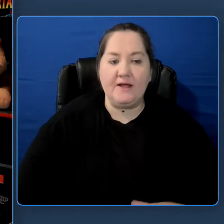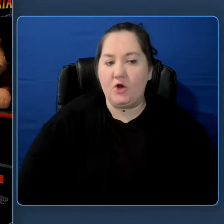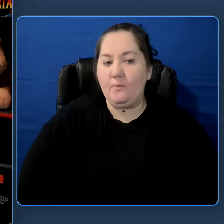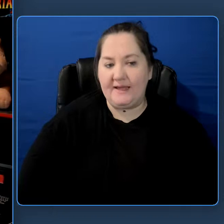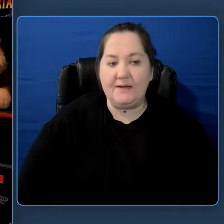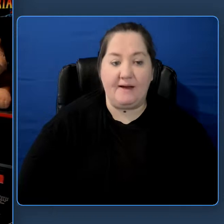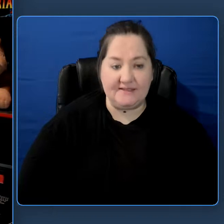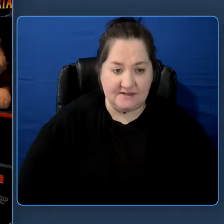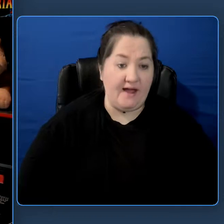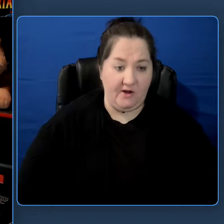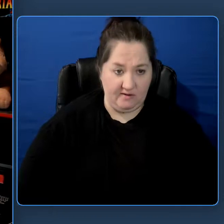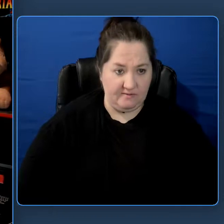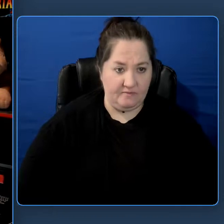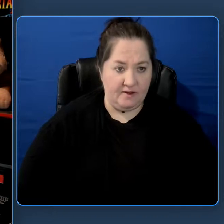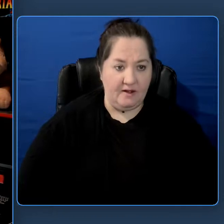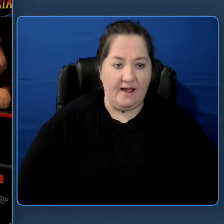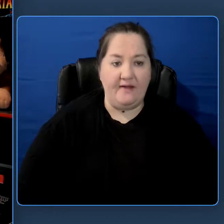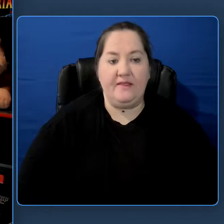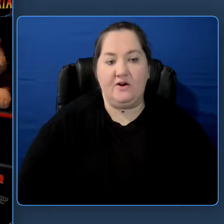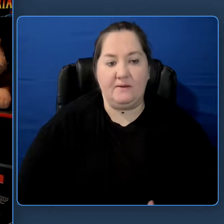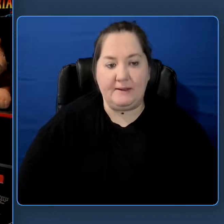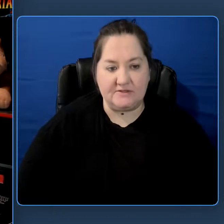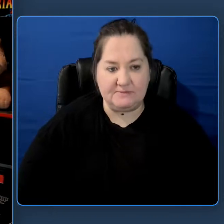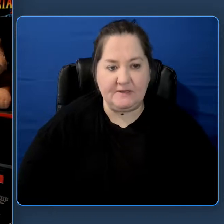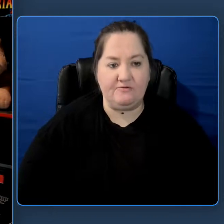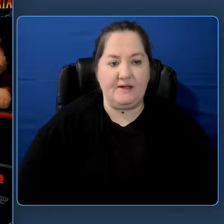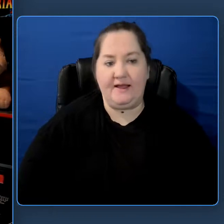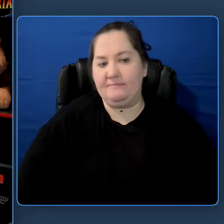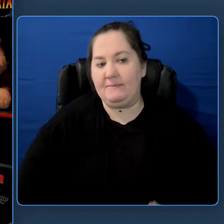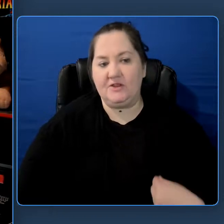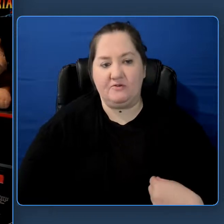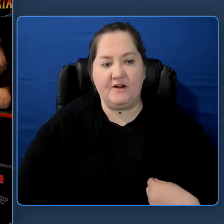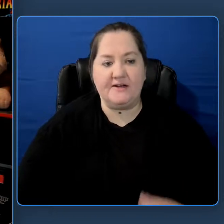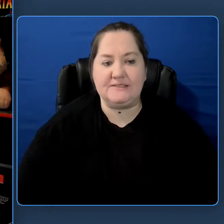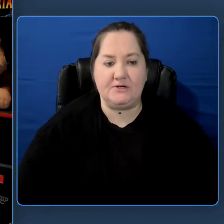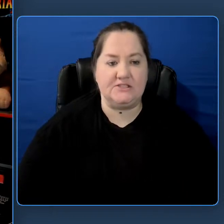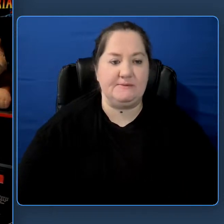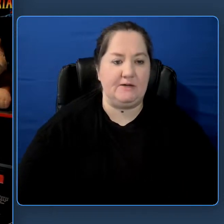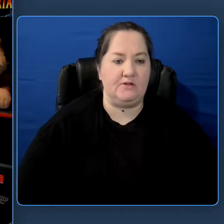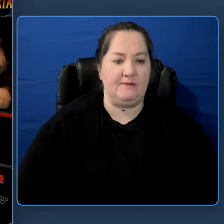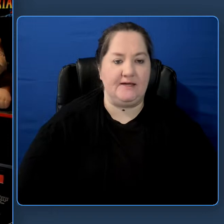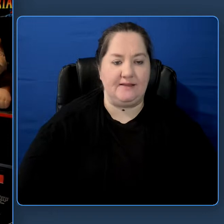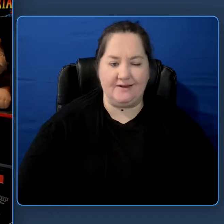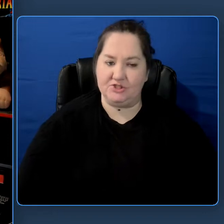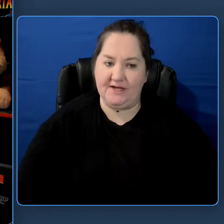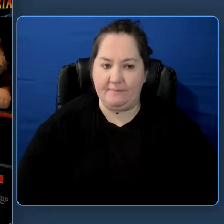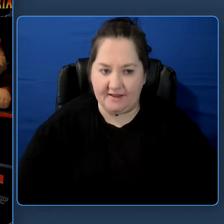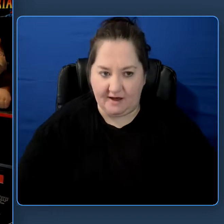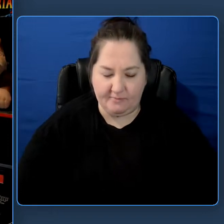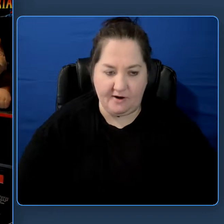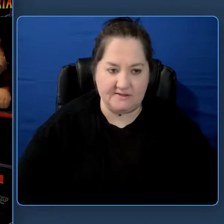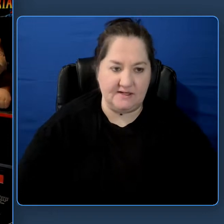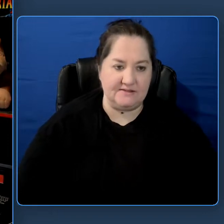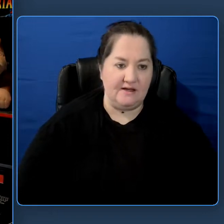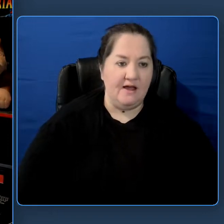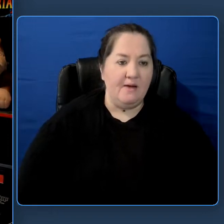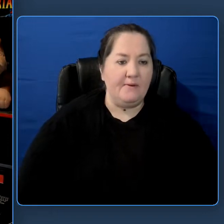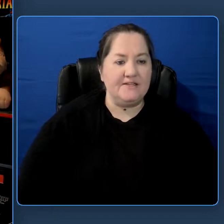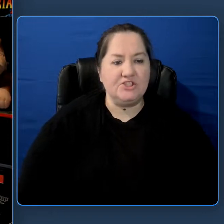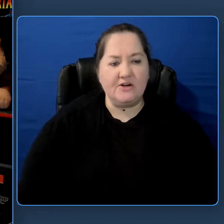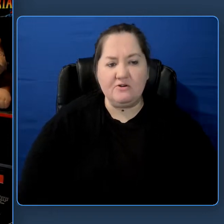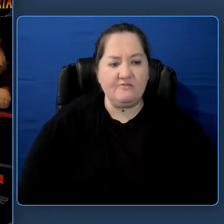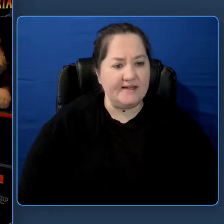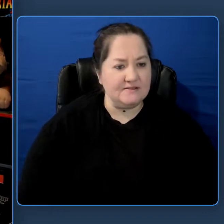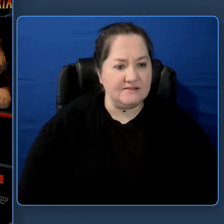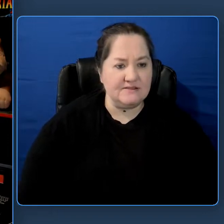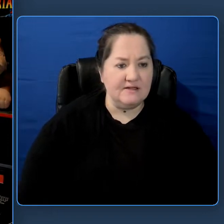I know they know me and my style. And they're going to be able to speak for me. Like maybe they're very experienced speaking with me and they understand my thought process.